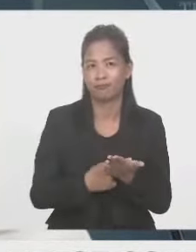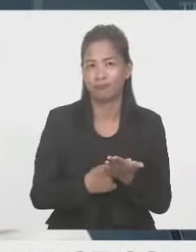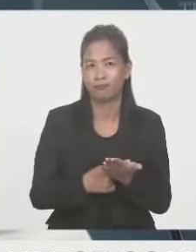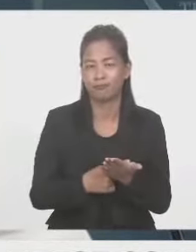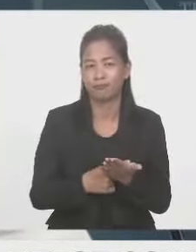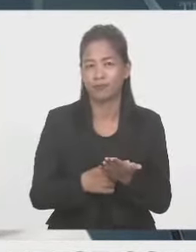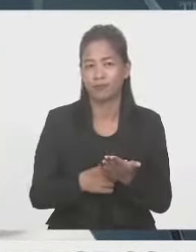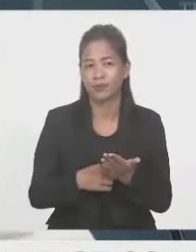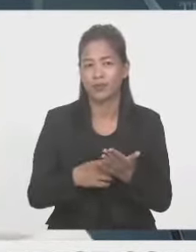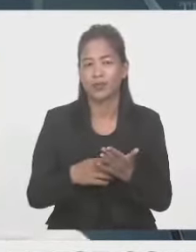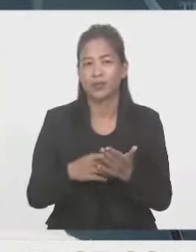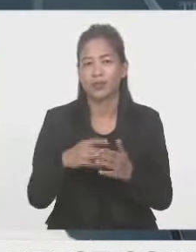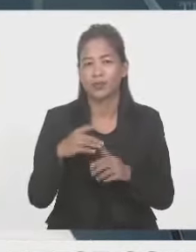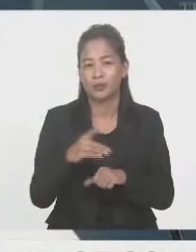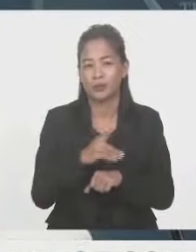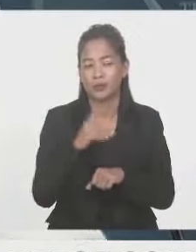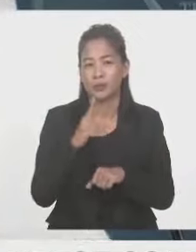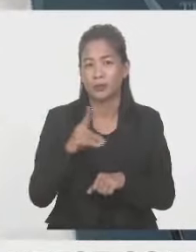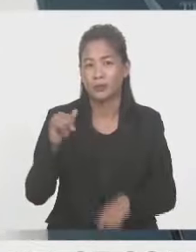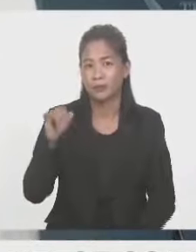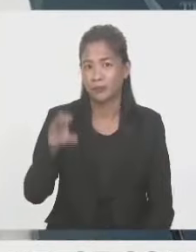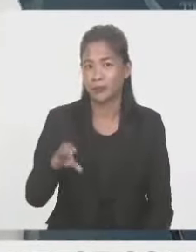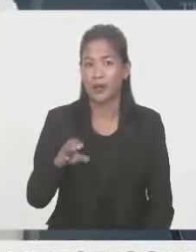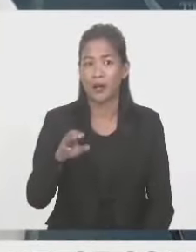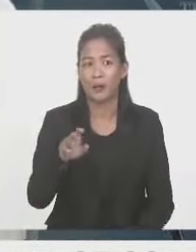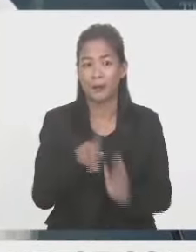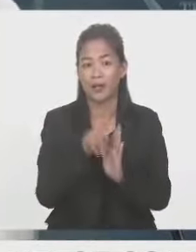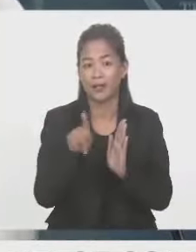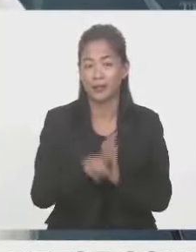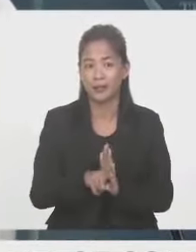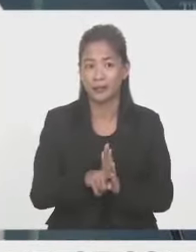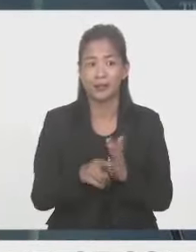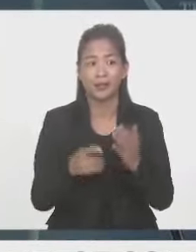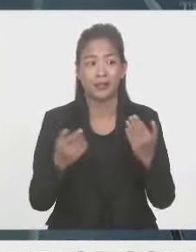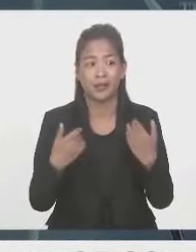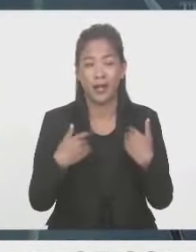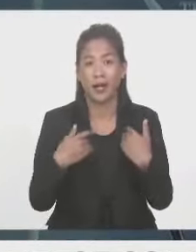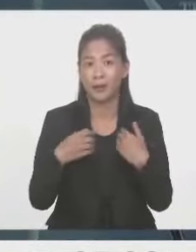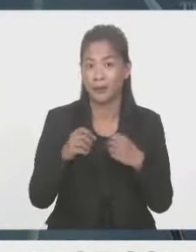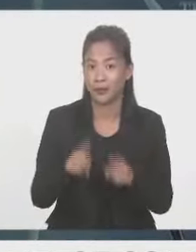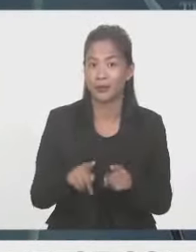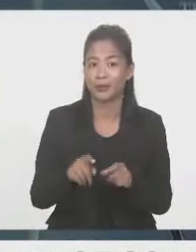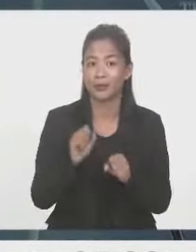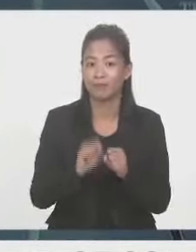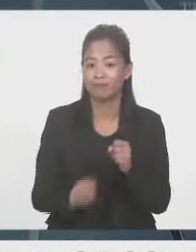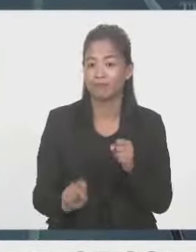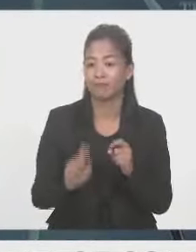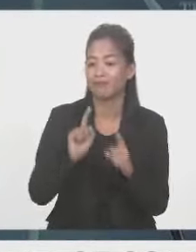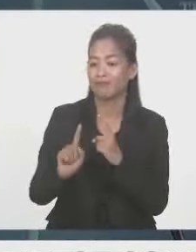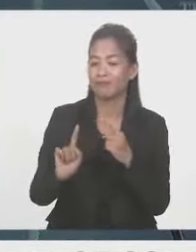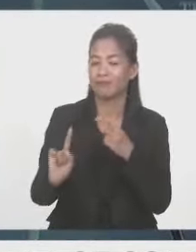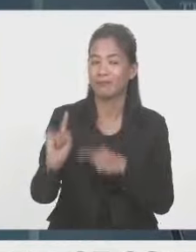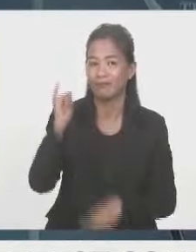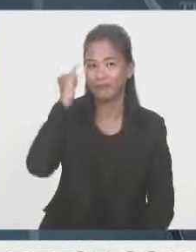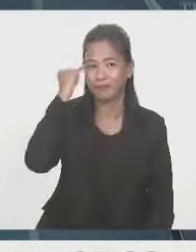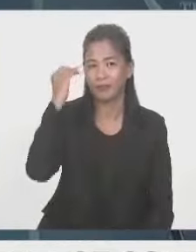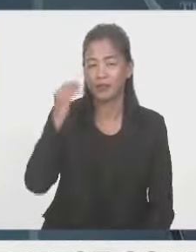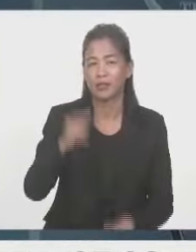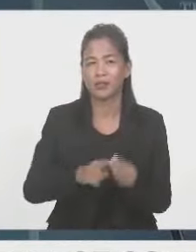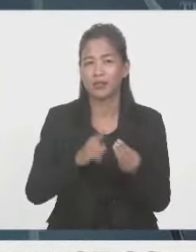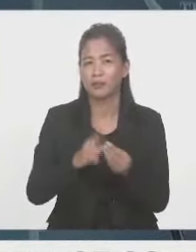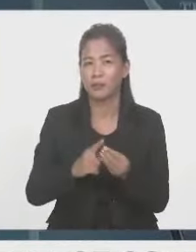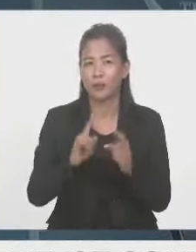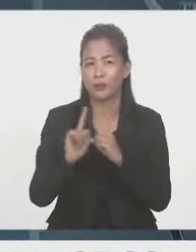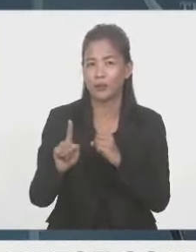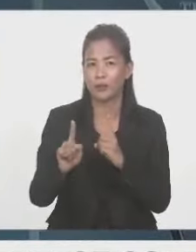policy issues were discussed. I had an opportunity to speak with the president in the Oval Office right before coming out to do this press briefing, because